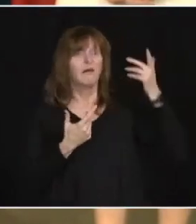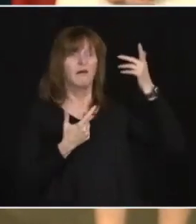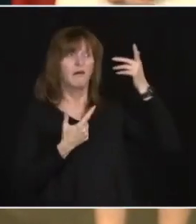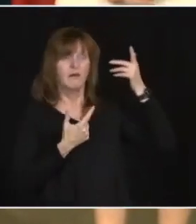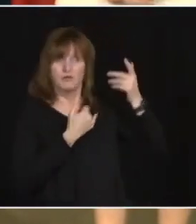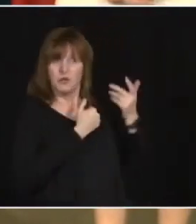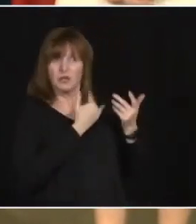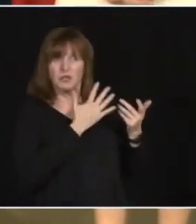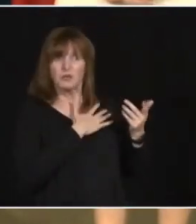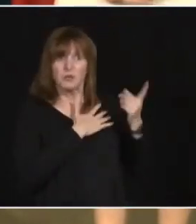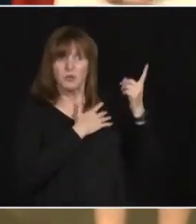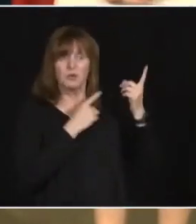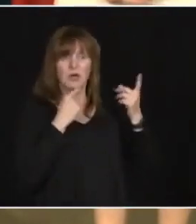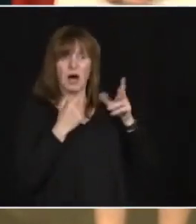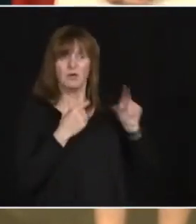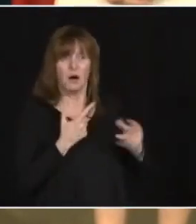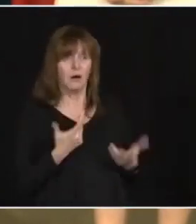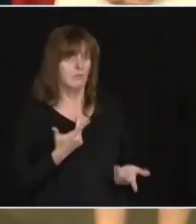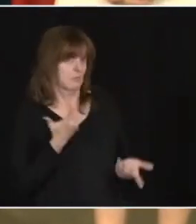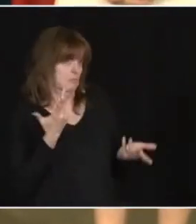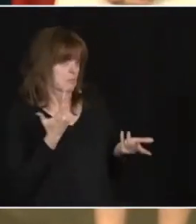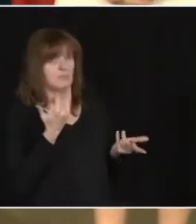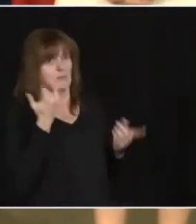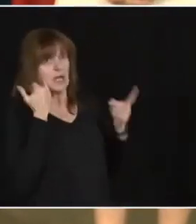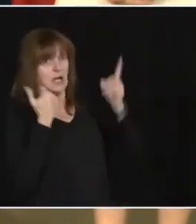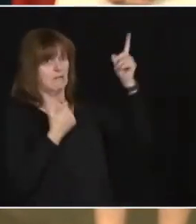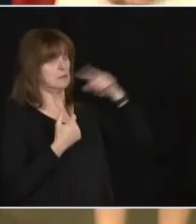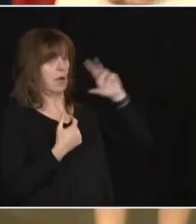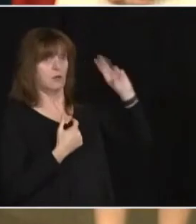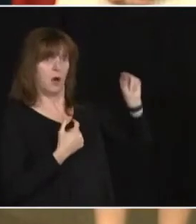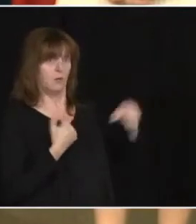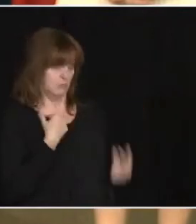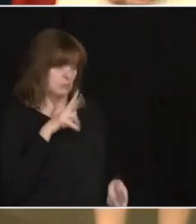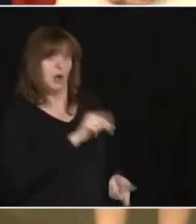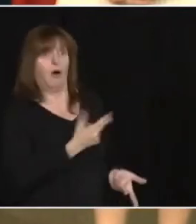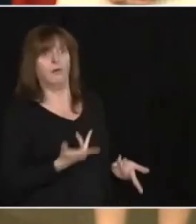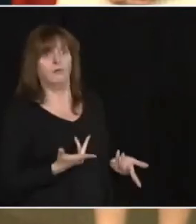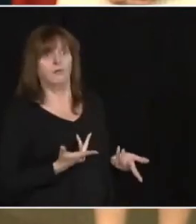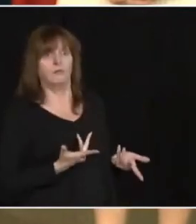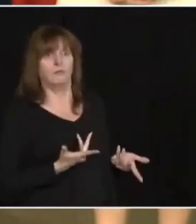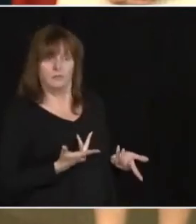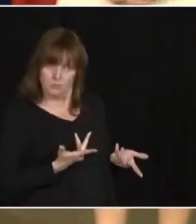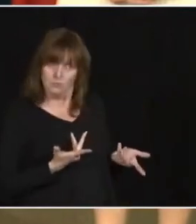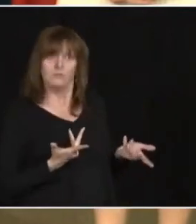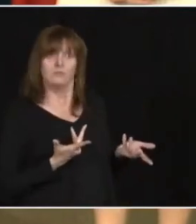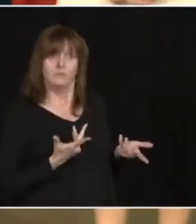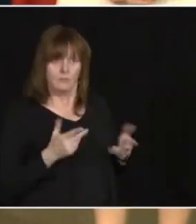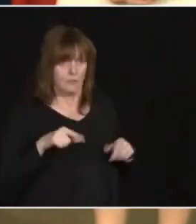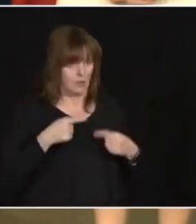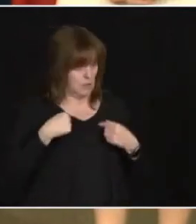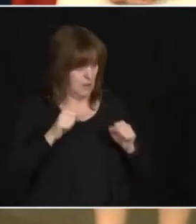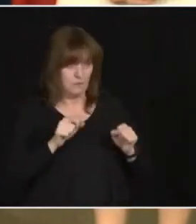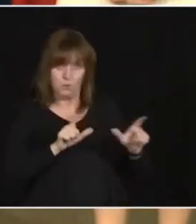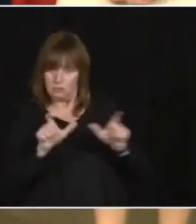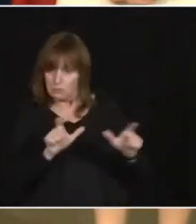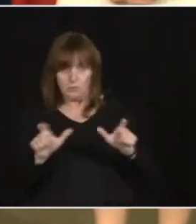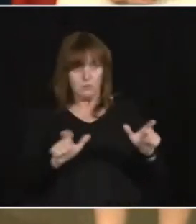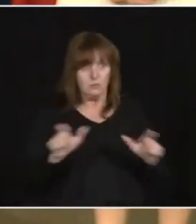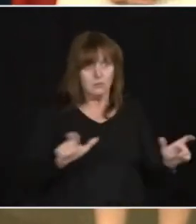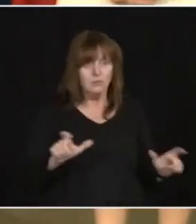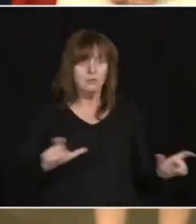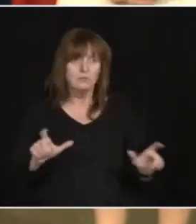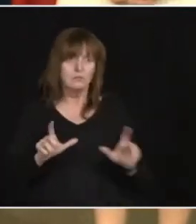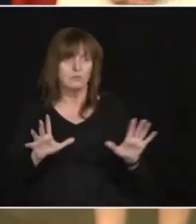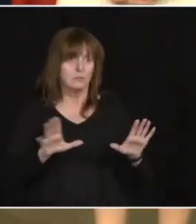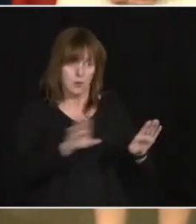He should say no right away. We until we have this under containment, we need to keep our borders